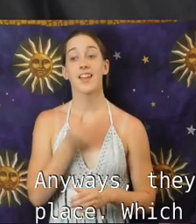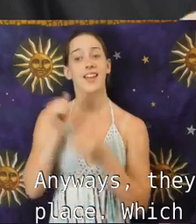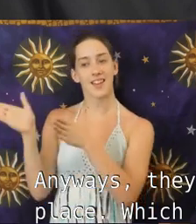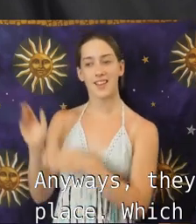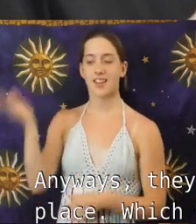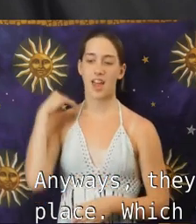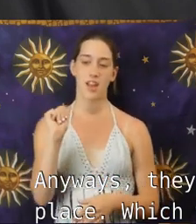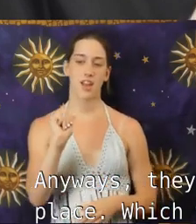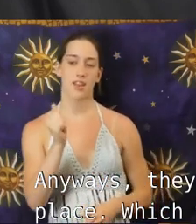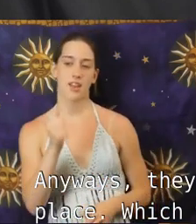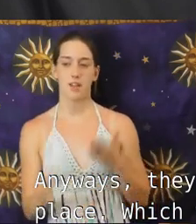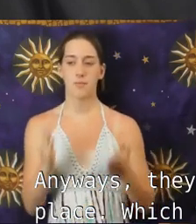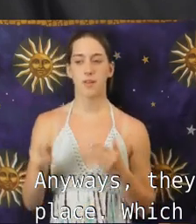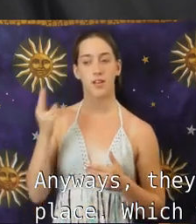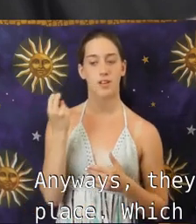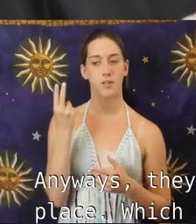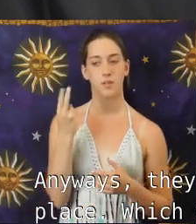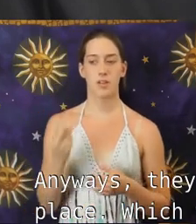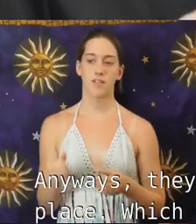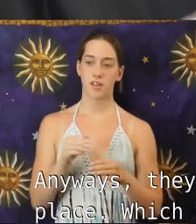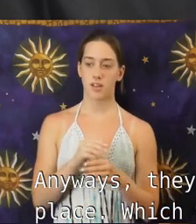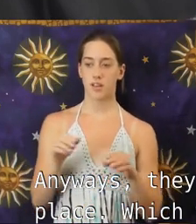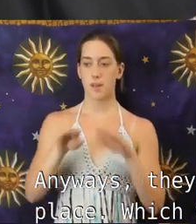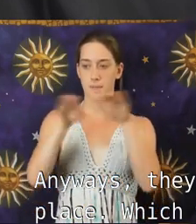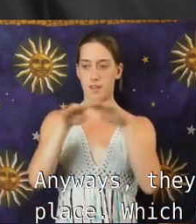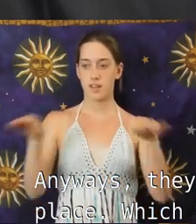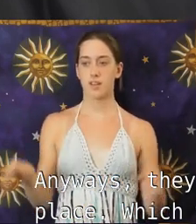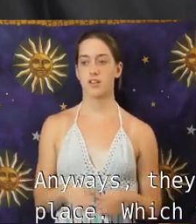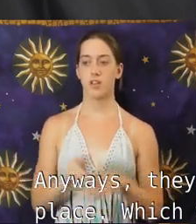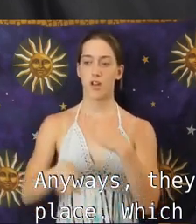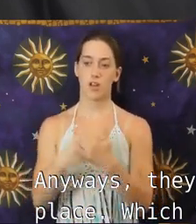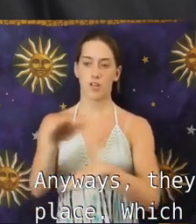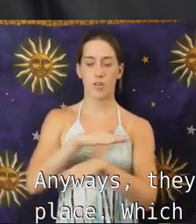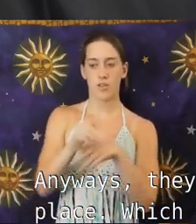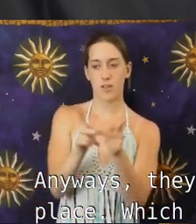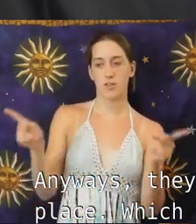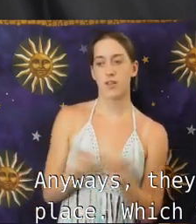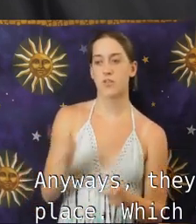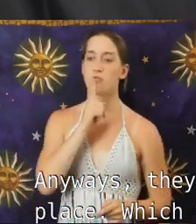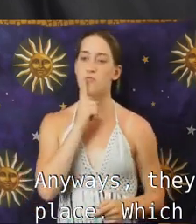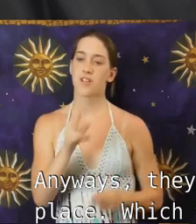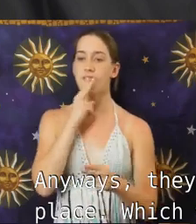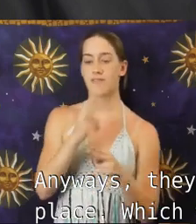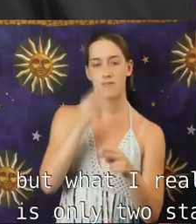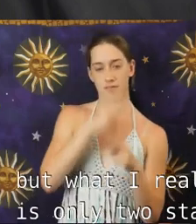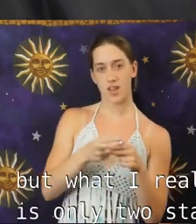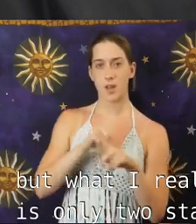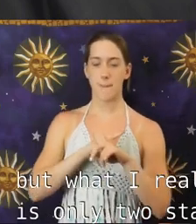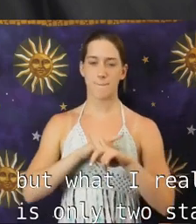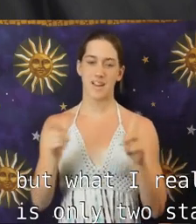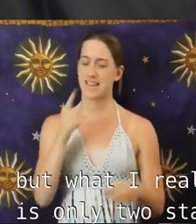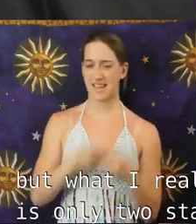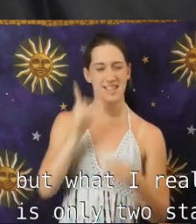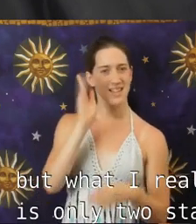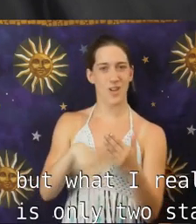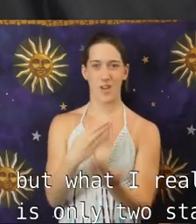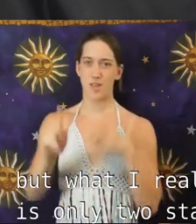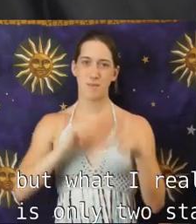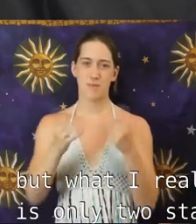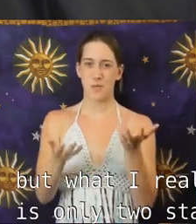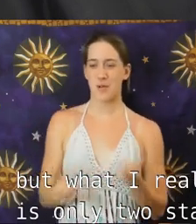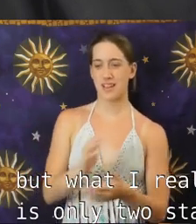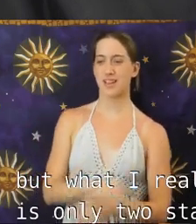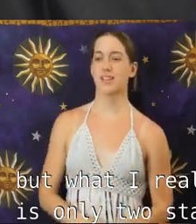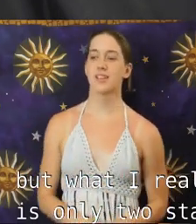Anyways, they had 10 or 12 stages set up all over the place, which was really fun. It made for more bands. But what I really like